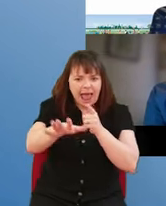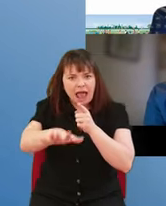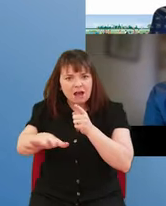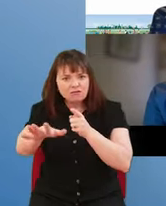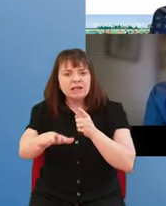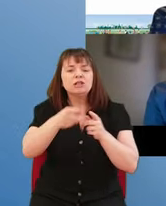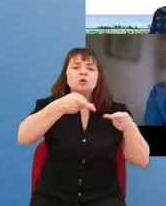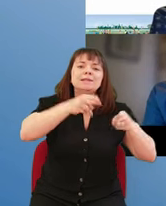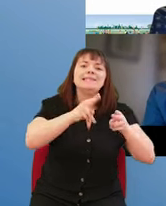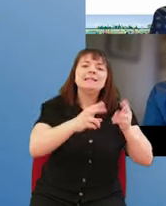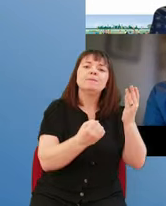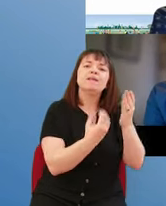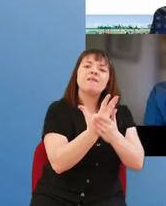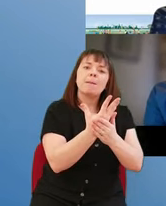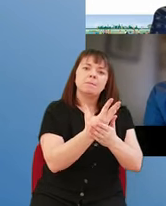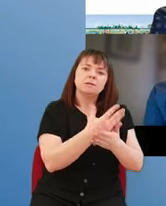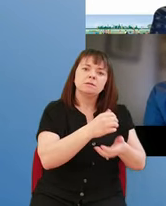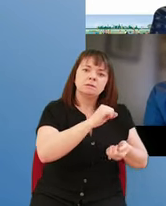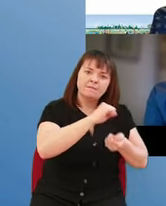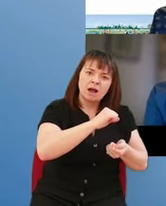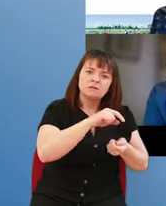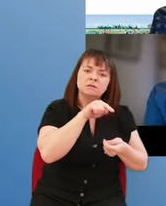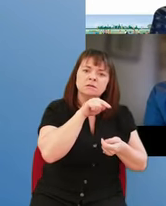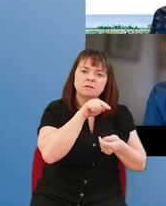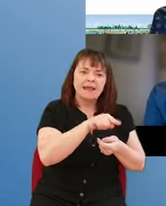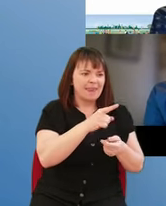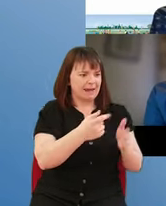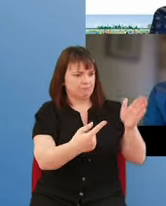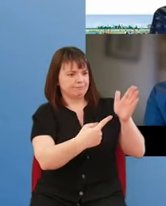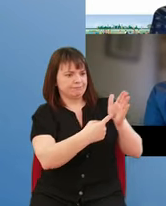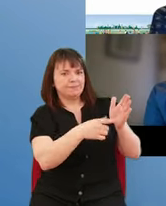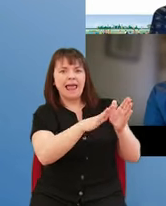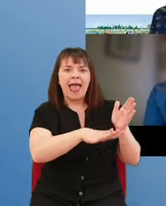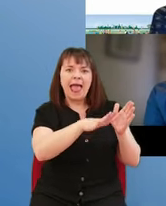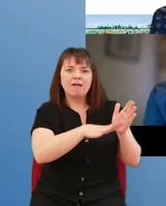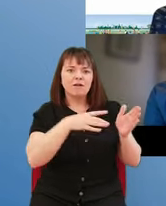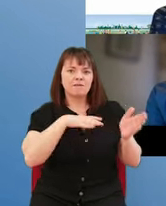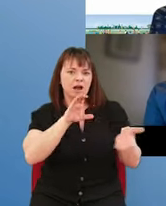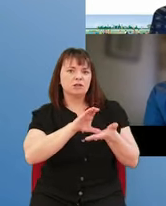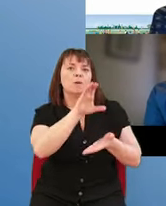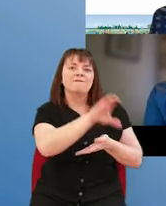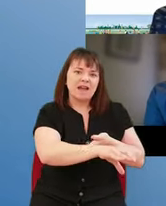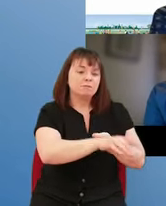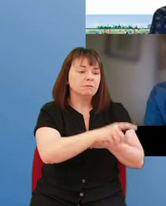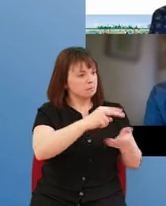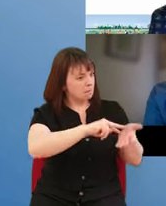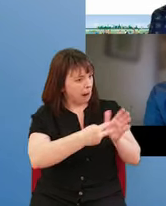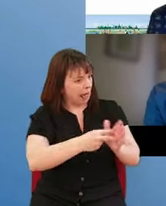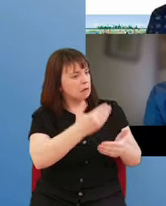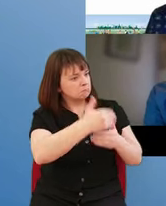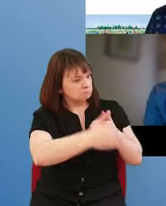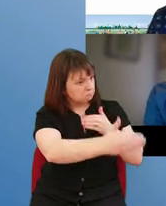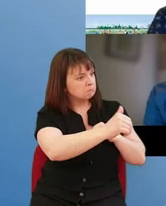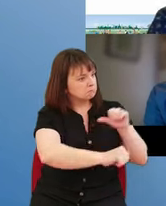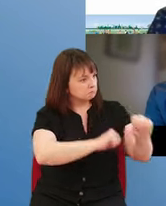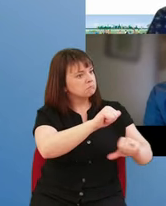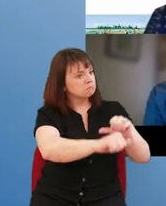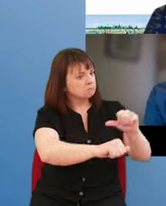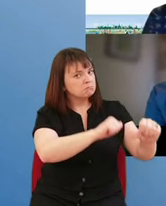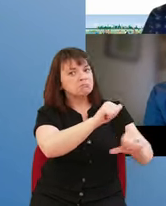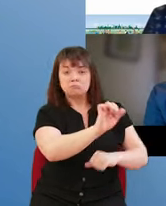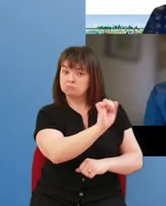budget. Moving into delegated, some favourable variances showing here in terms of the existing ones that we've